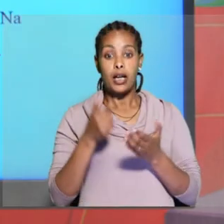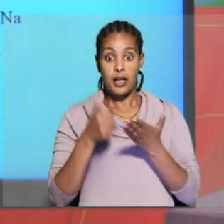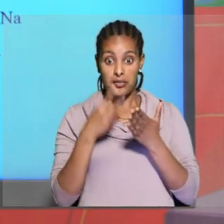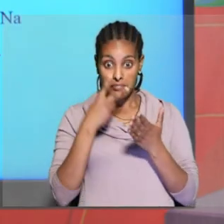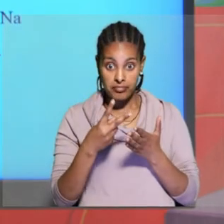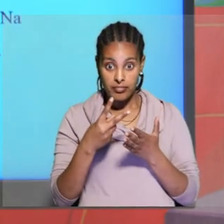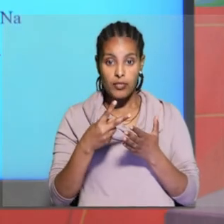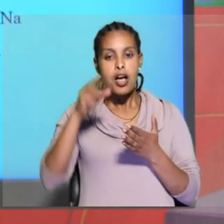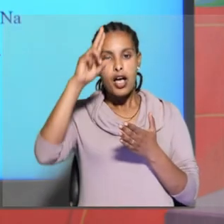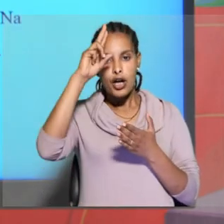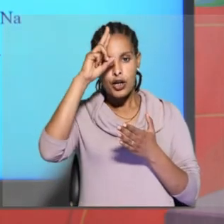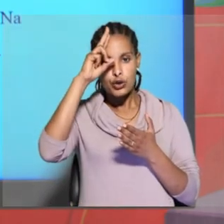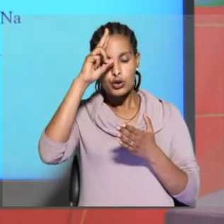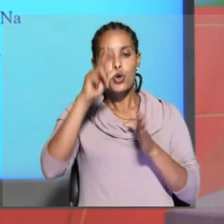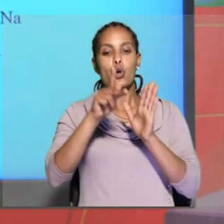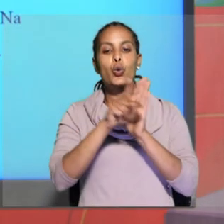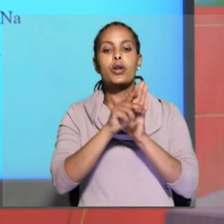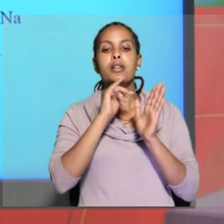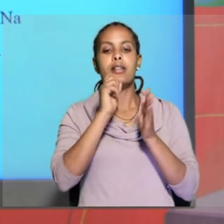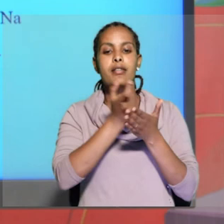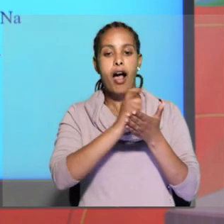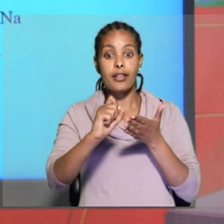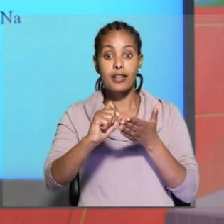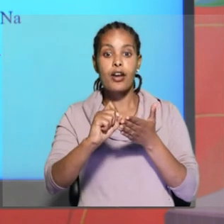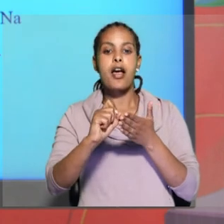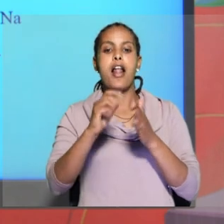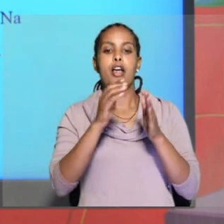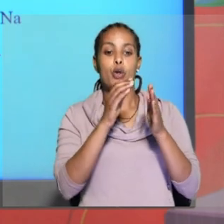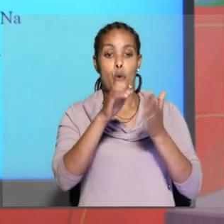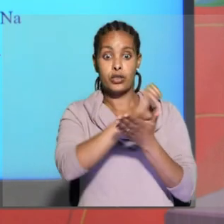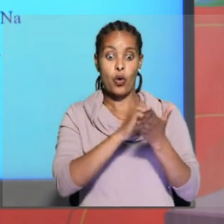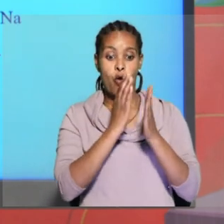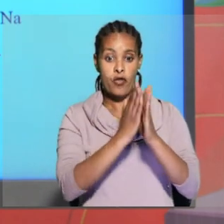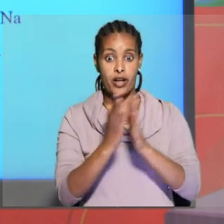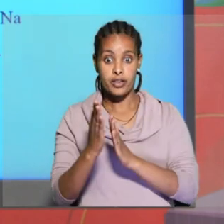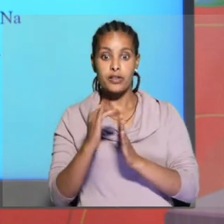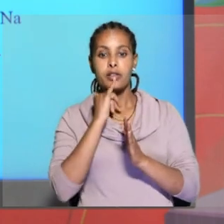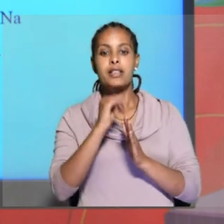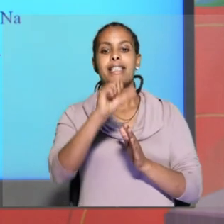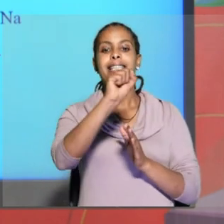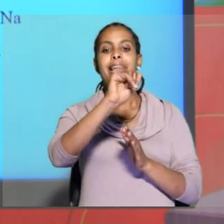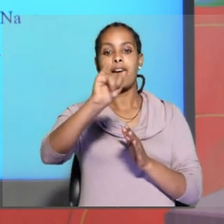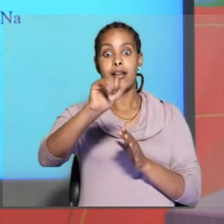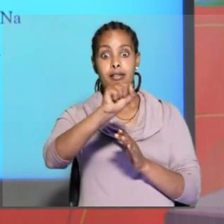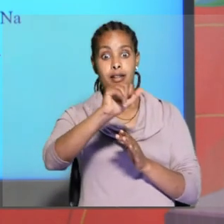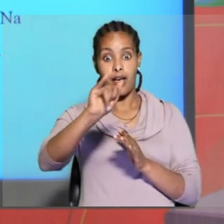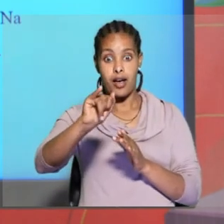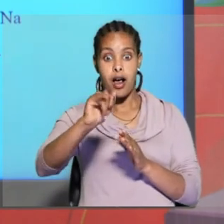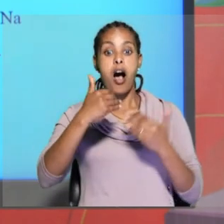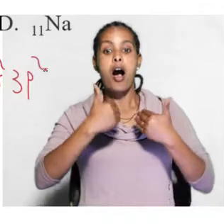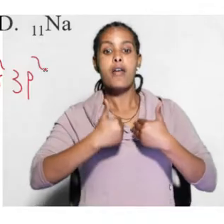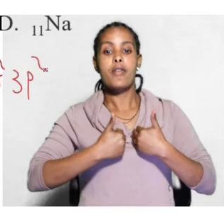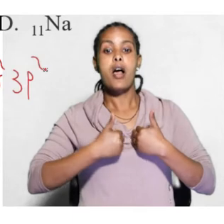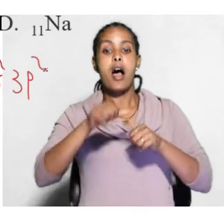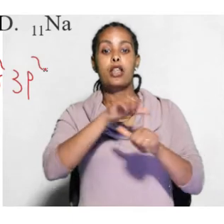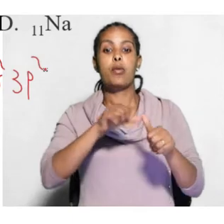Here, Hund's rule is used in writing electronic configuration of silicon having